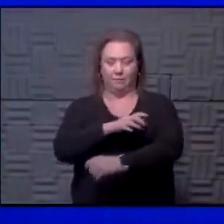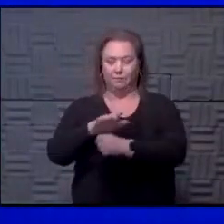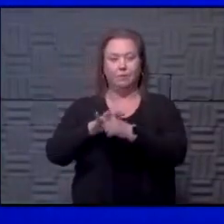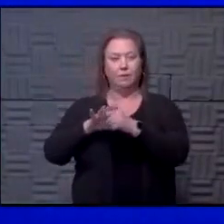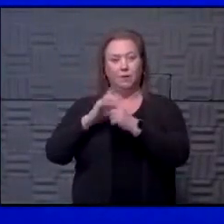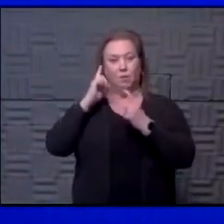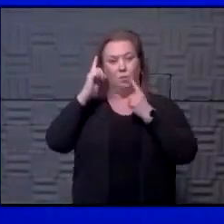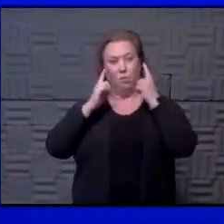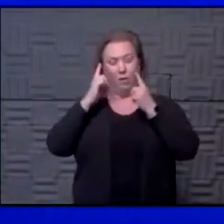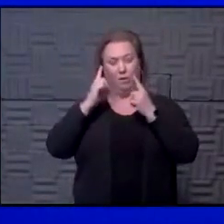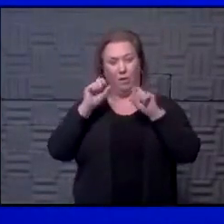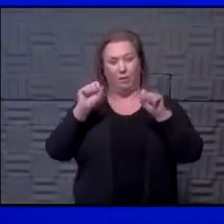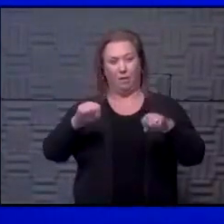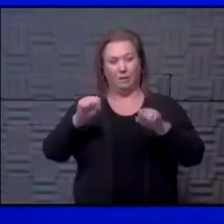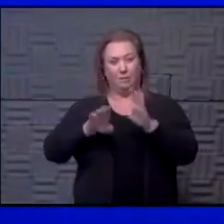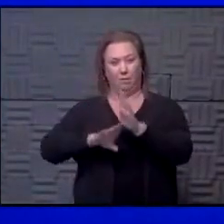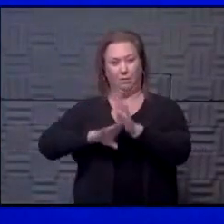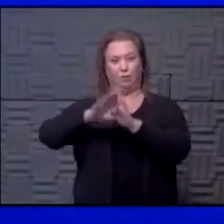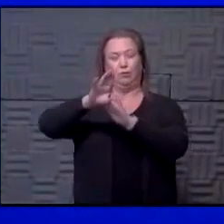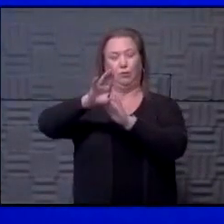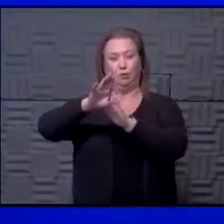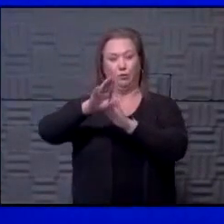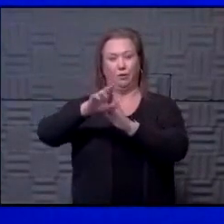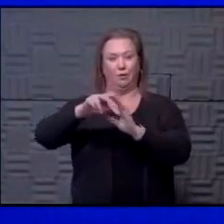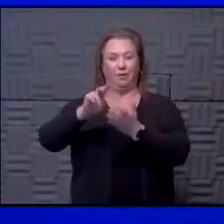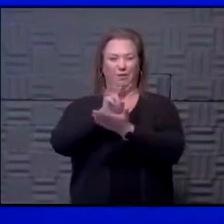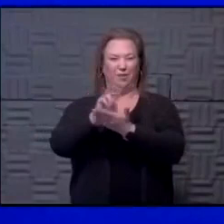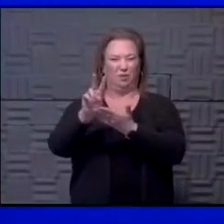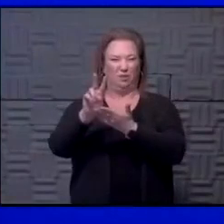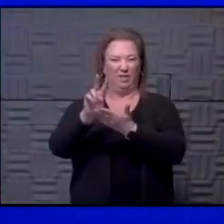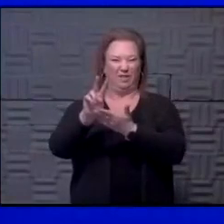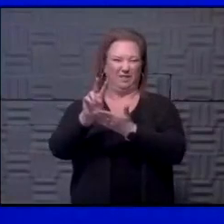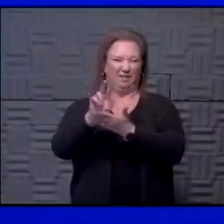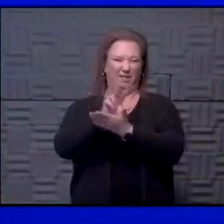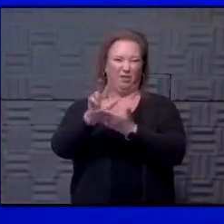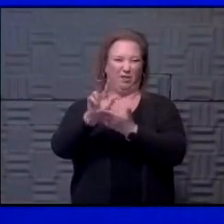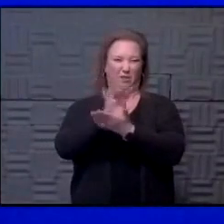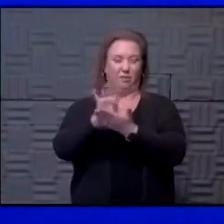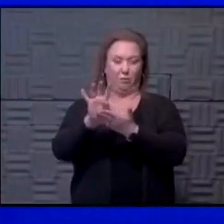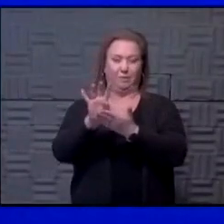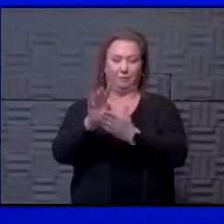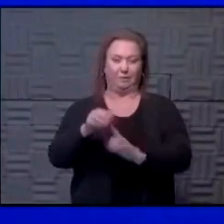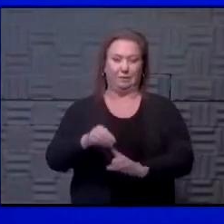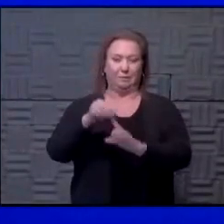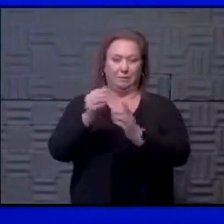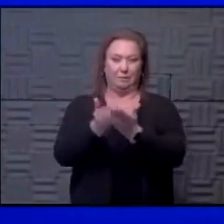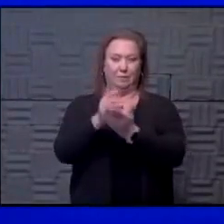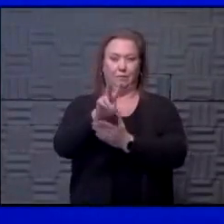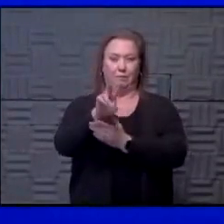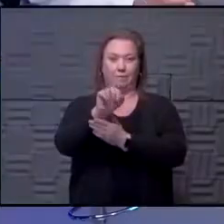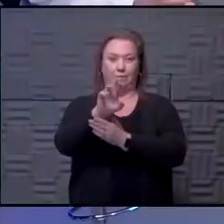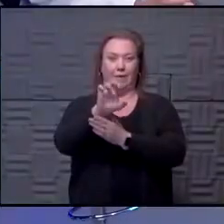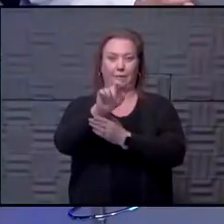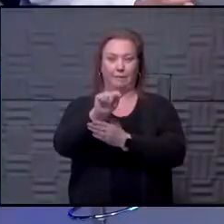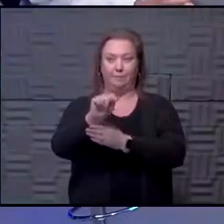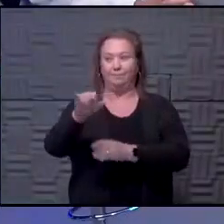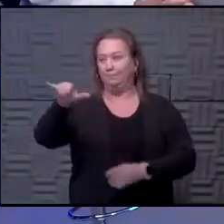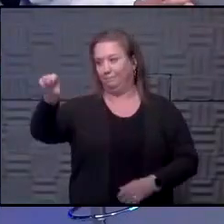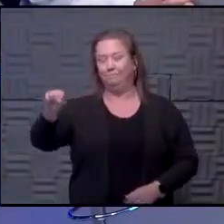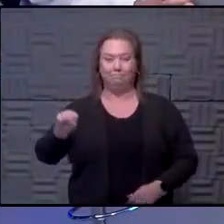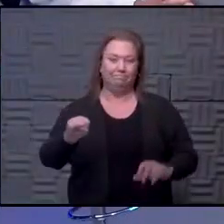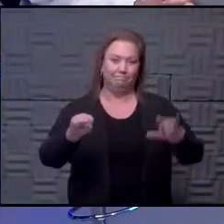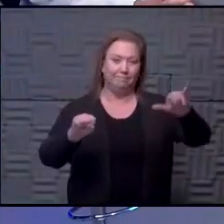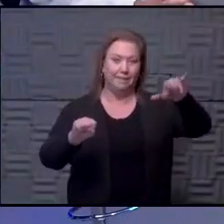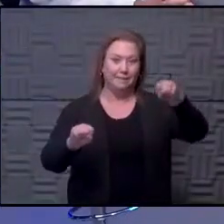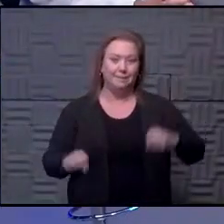wondering, is there a good chance of another surge happening in the next 2 to 4 weeks, especially with the new variant? Yes. Simple answer,